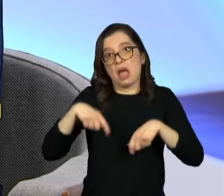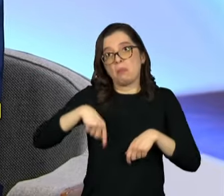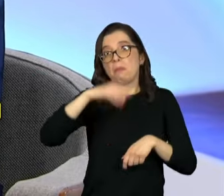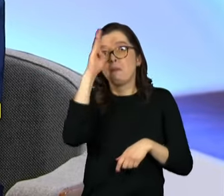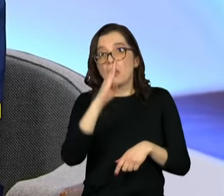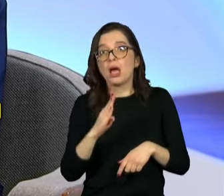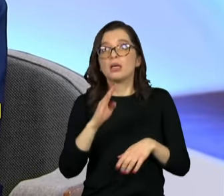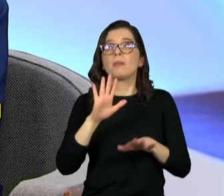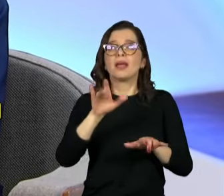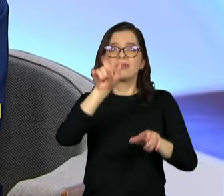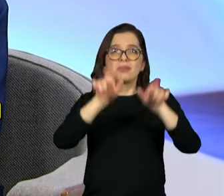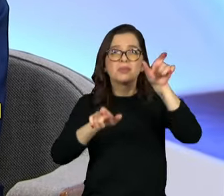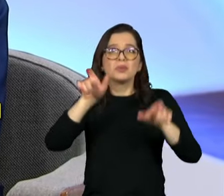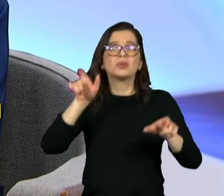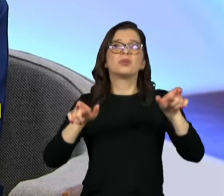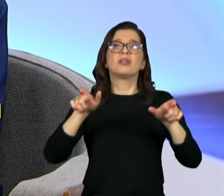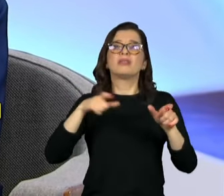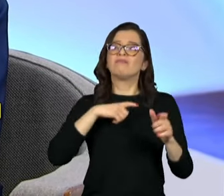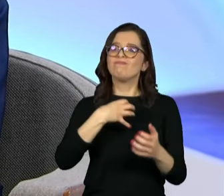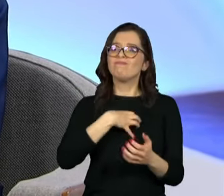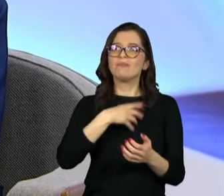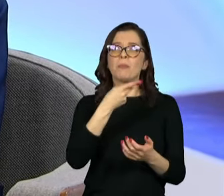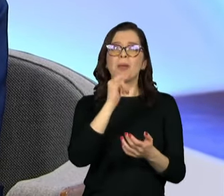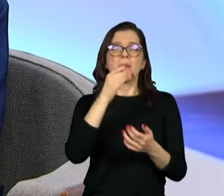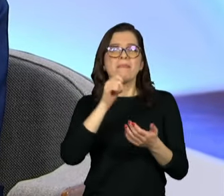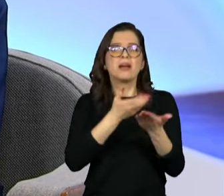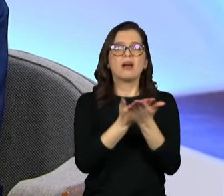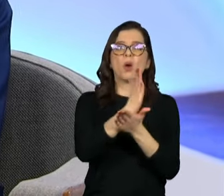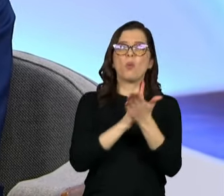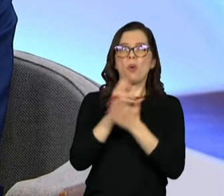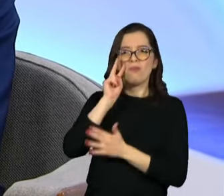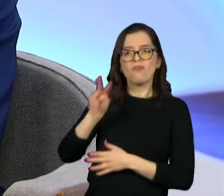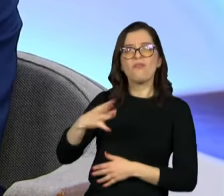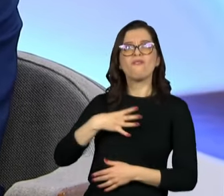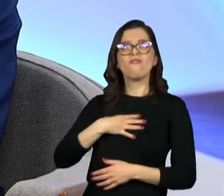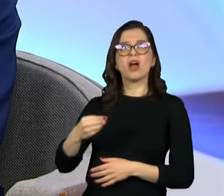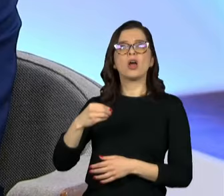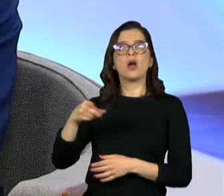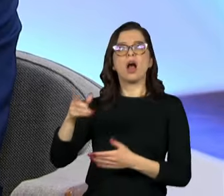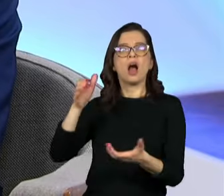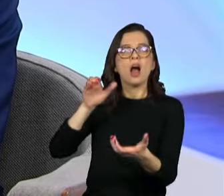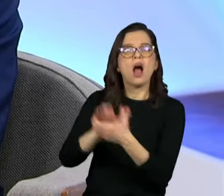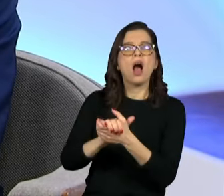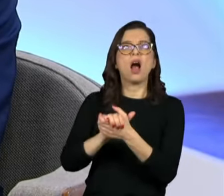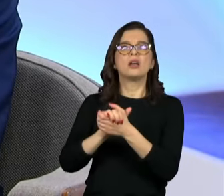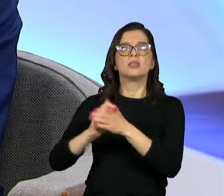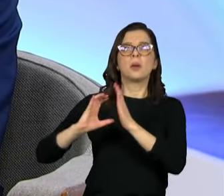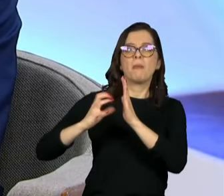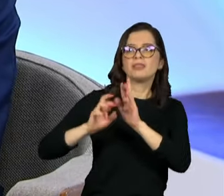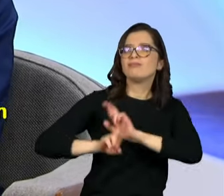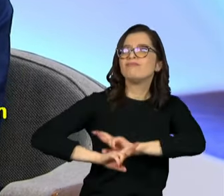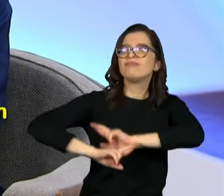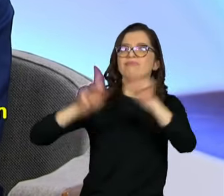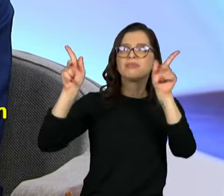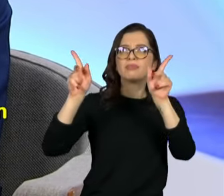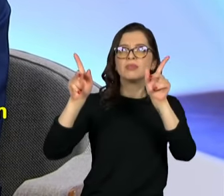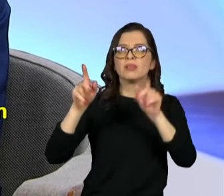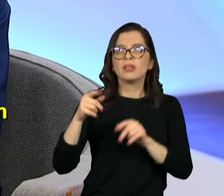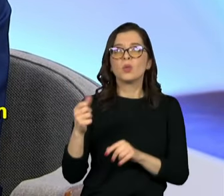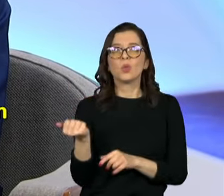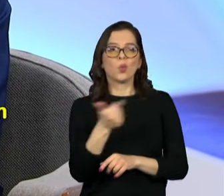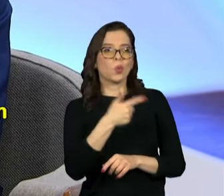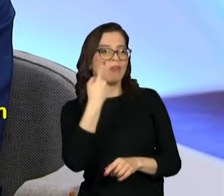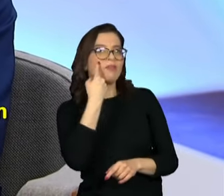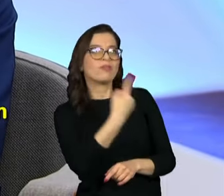but parents are more upset if their child marries someone of a different political party than if they